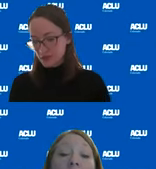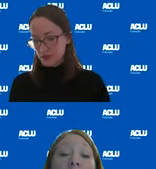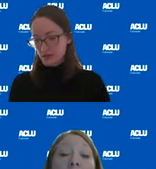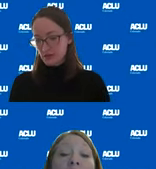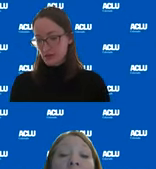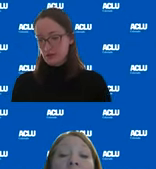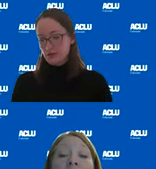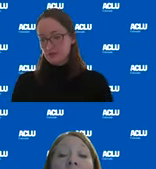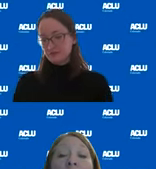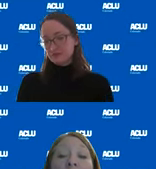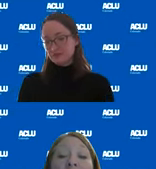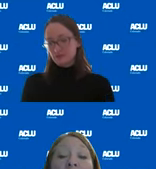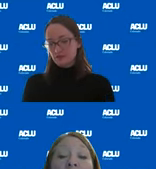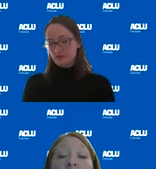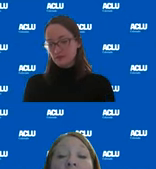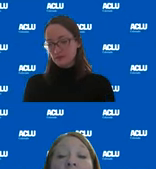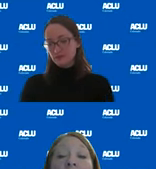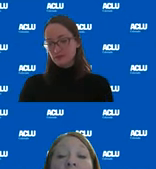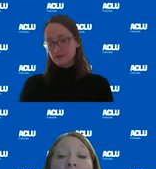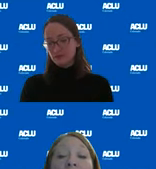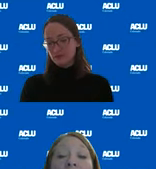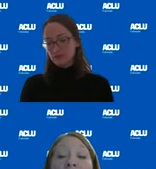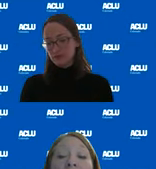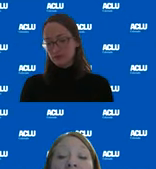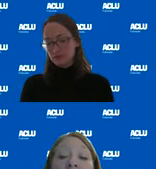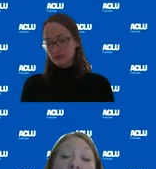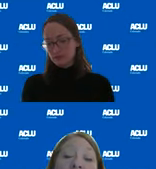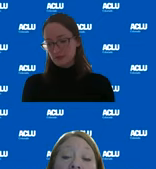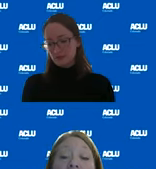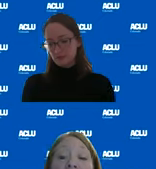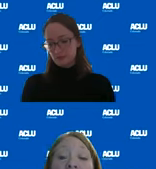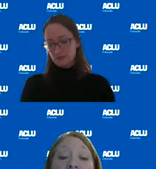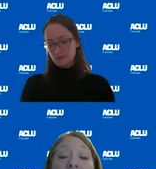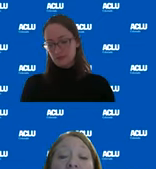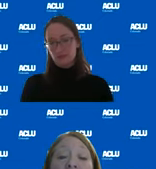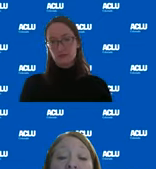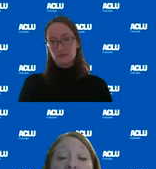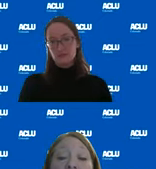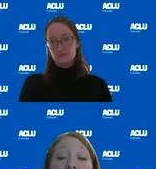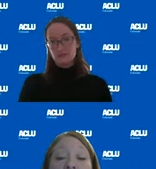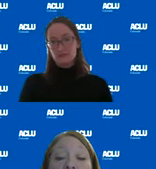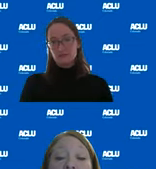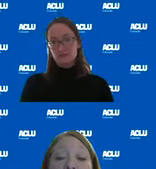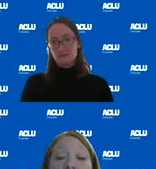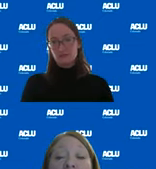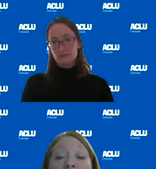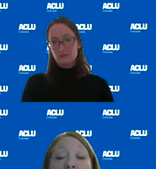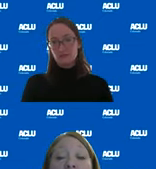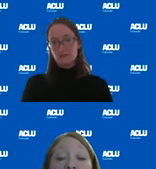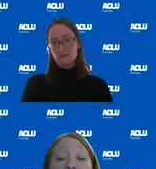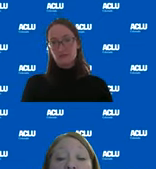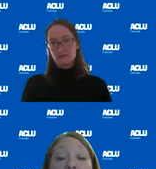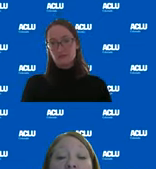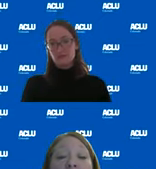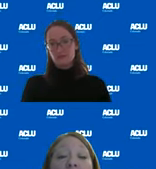good. Next question, though, postage paid is the best because it allows for impoverished voters to vote